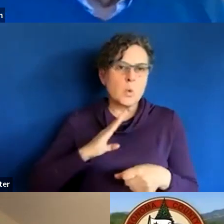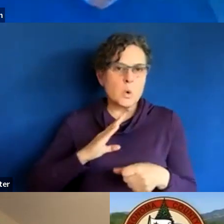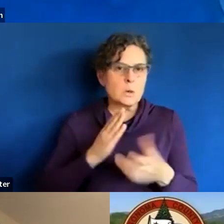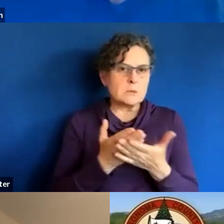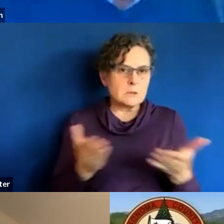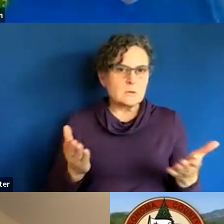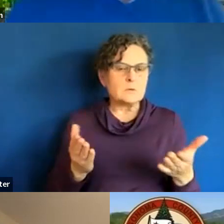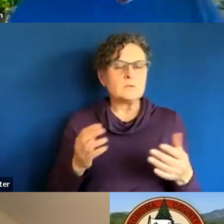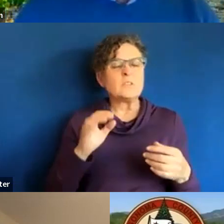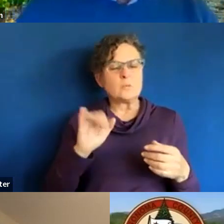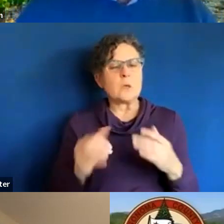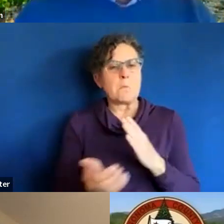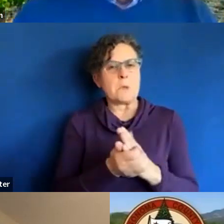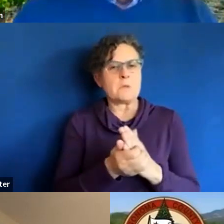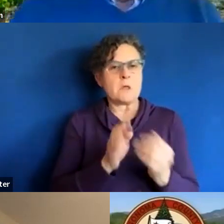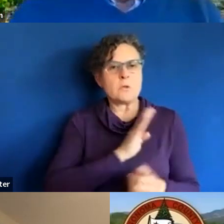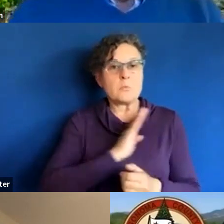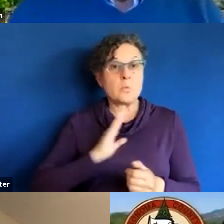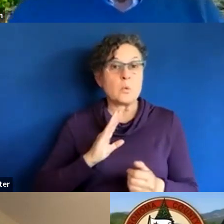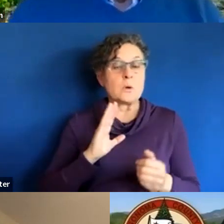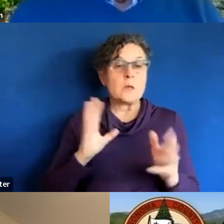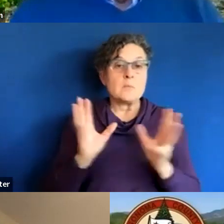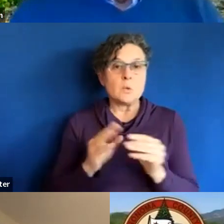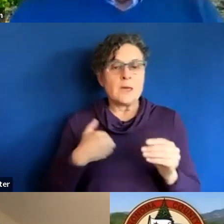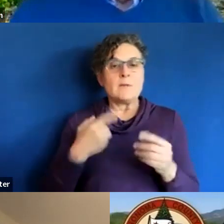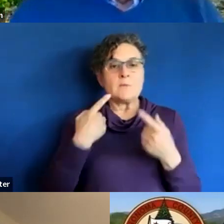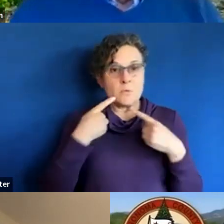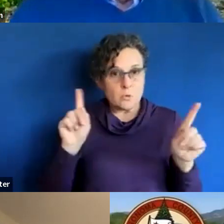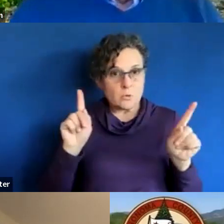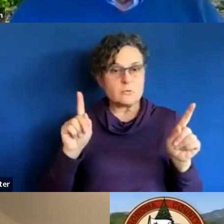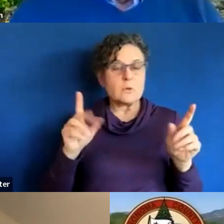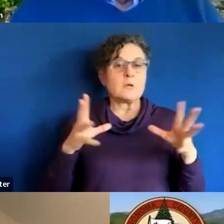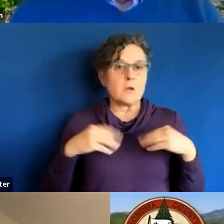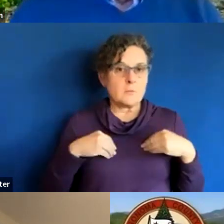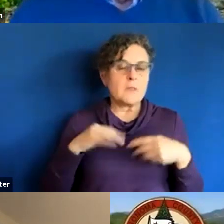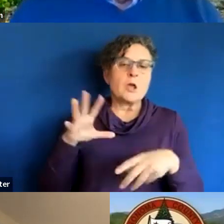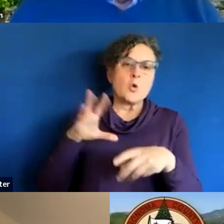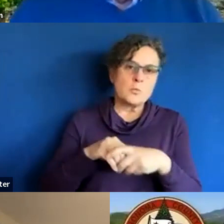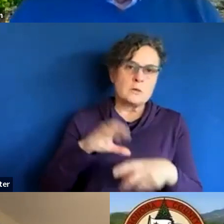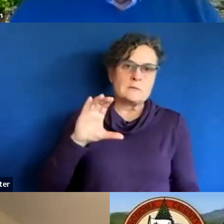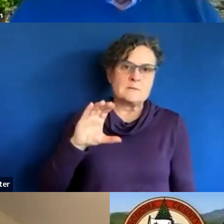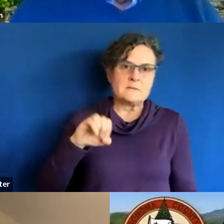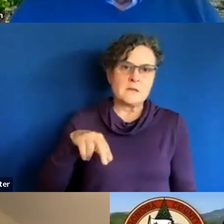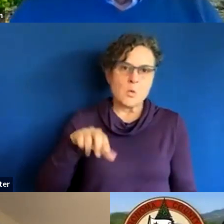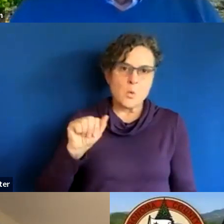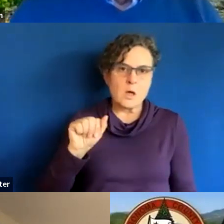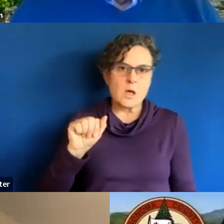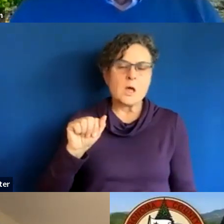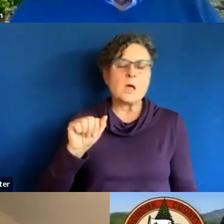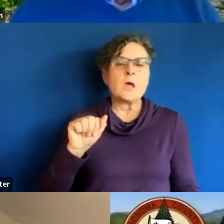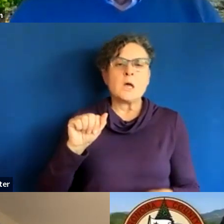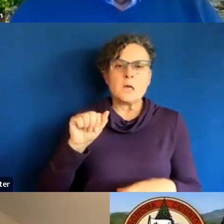board meeting. And so there's the actual resolution that was adopted incorporates the CEQA findings